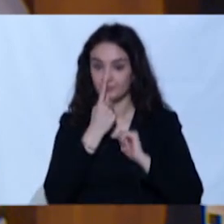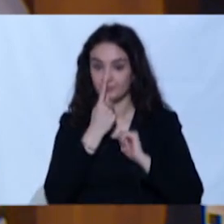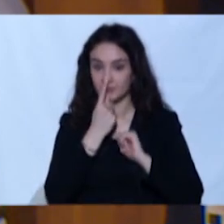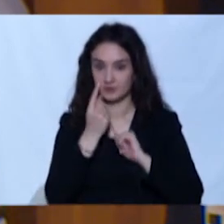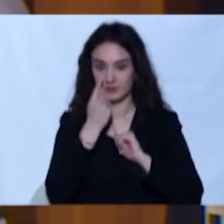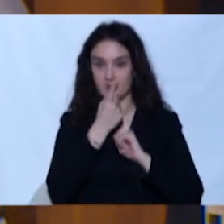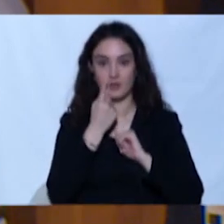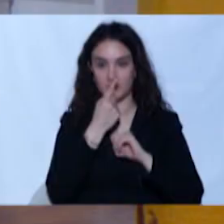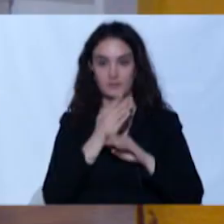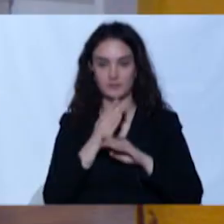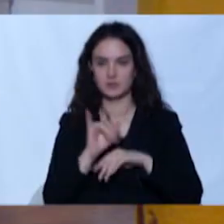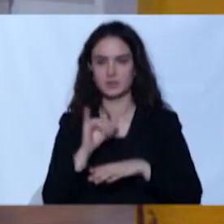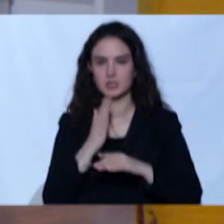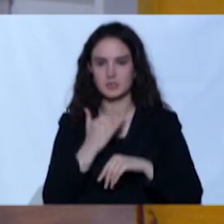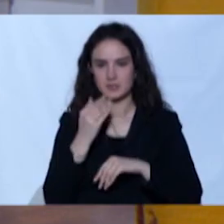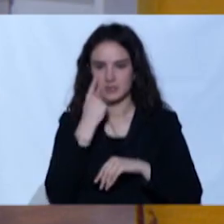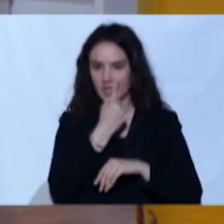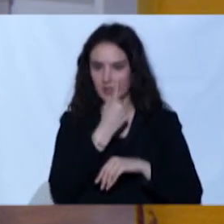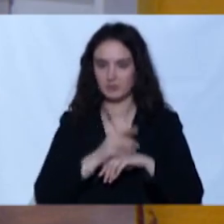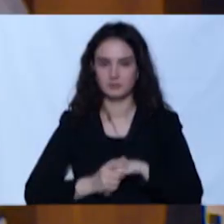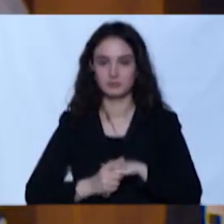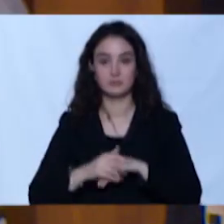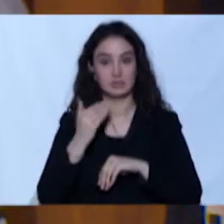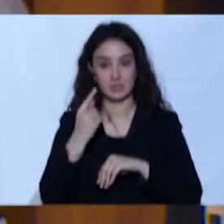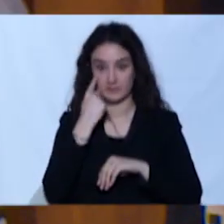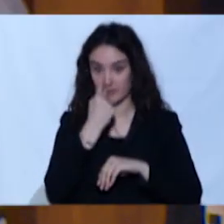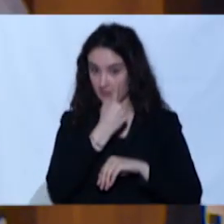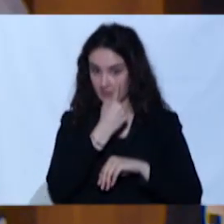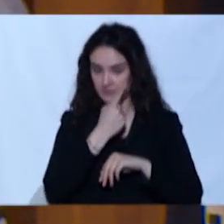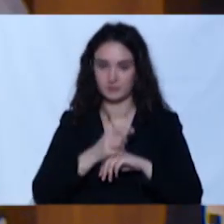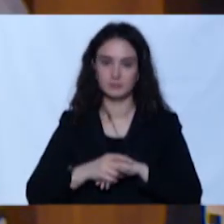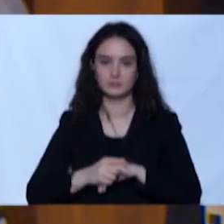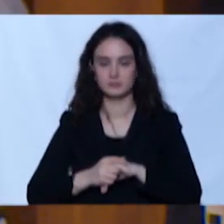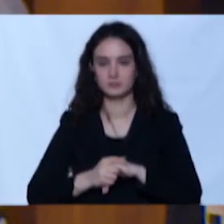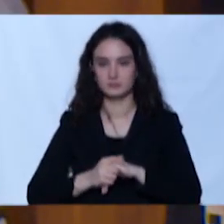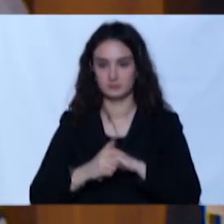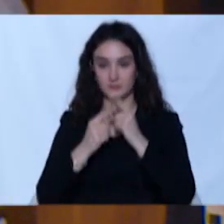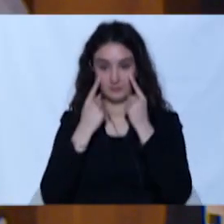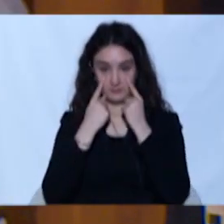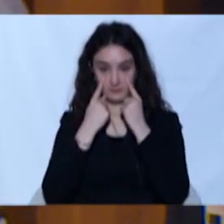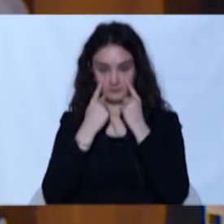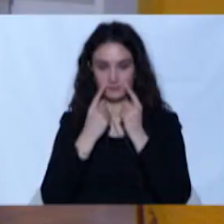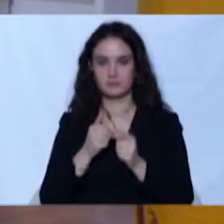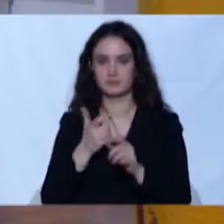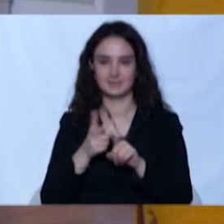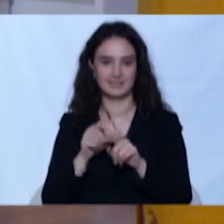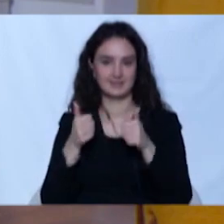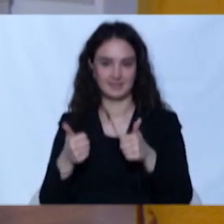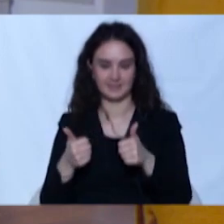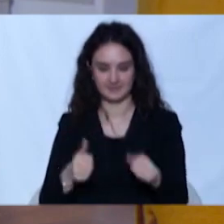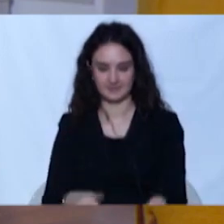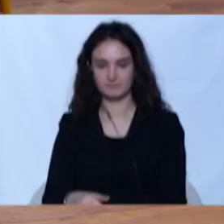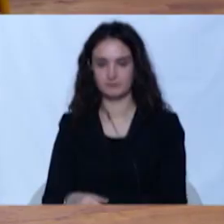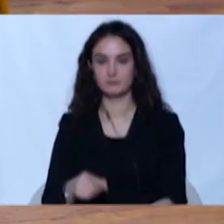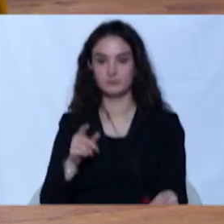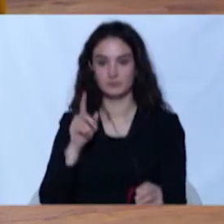here. Where is his eye? His eye is here. Good job.